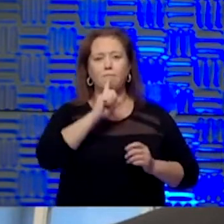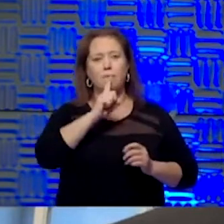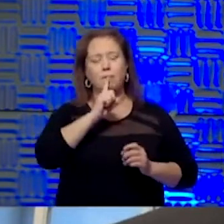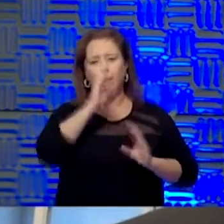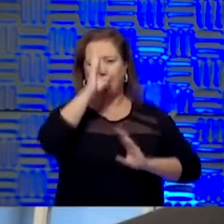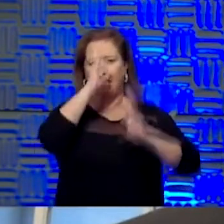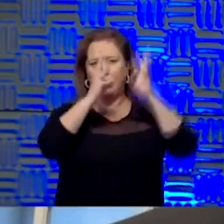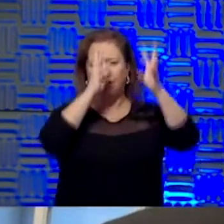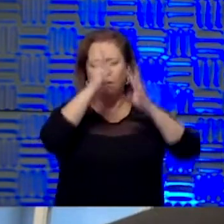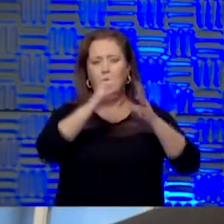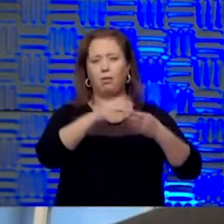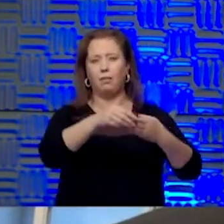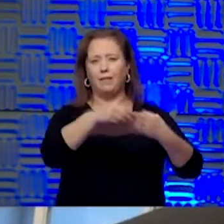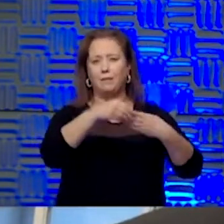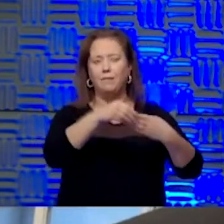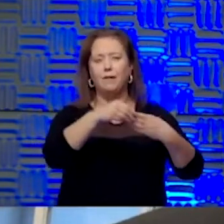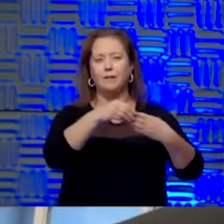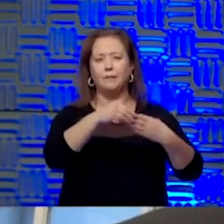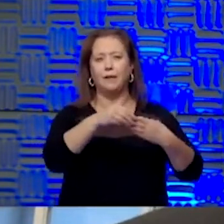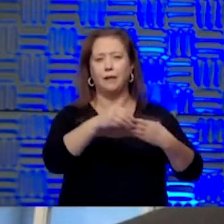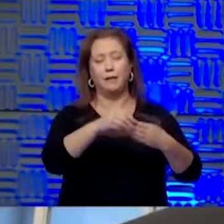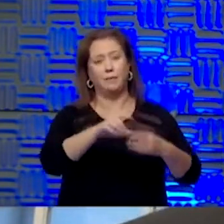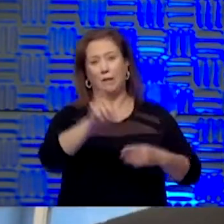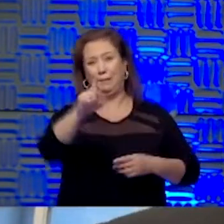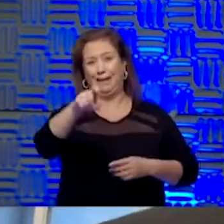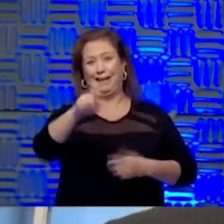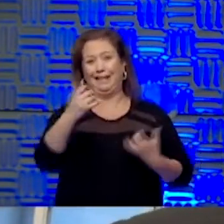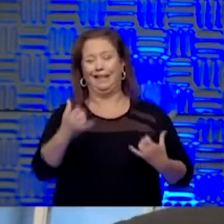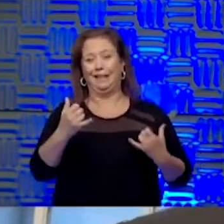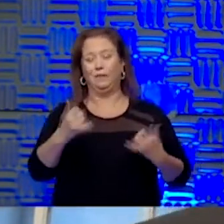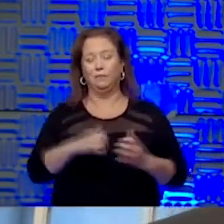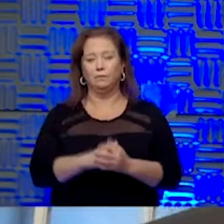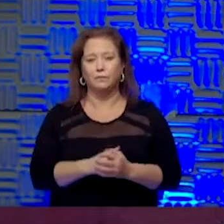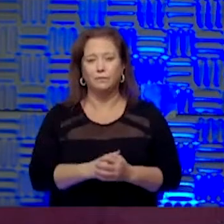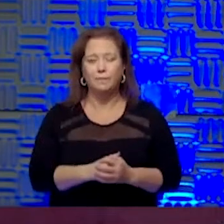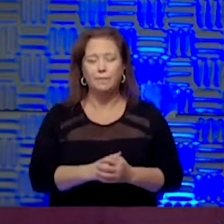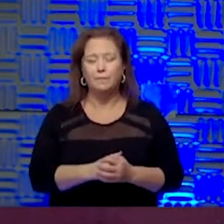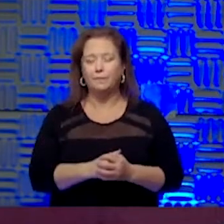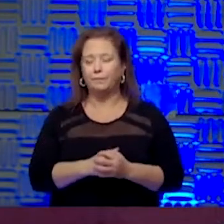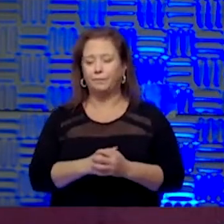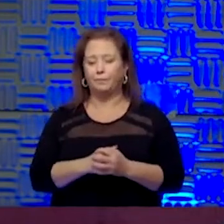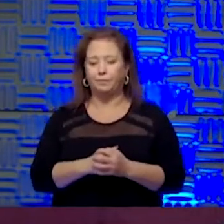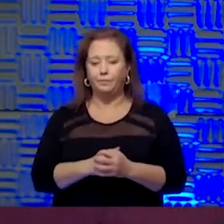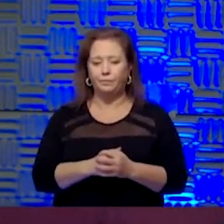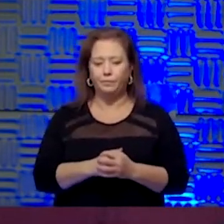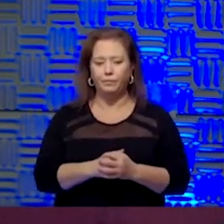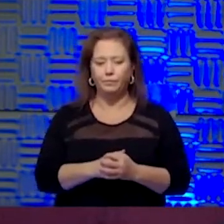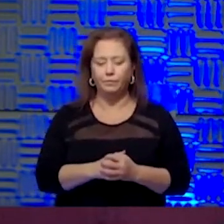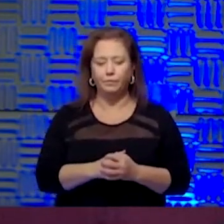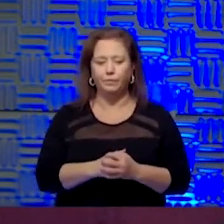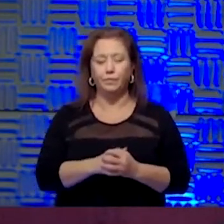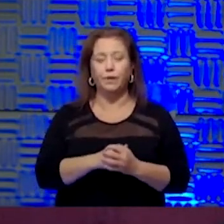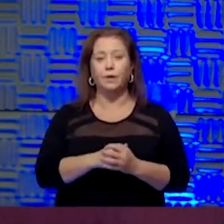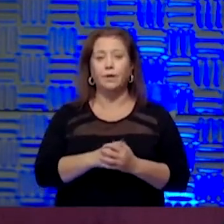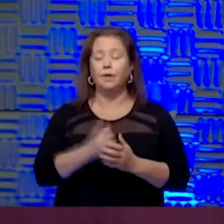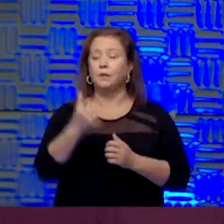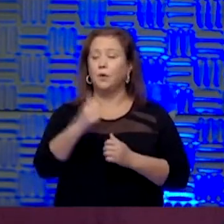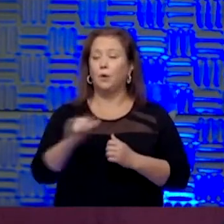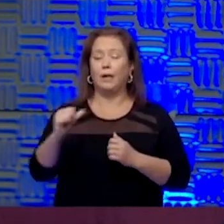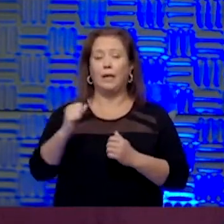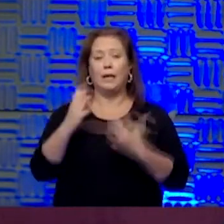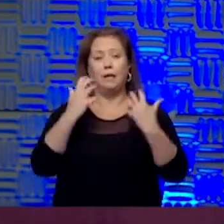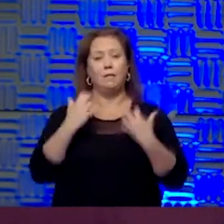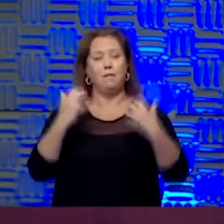and very flexible, which I think is in demand during this time. Yeah. So let's turn to our media and see